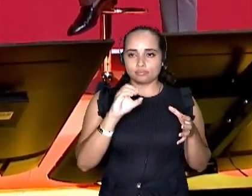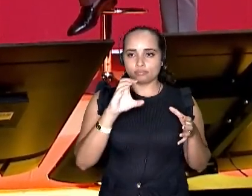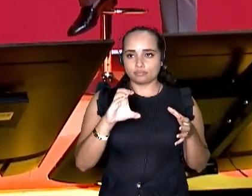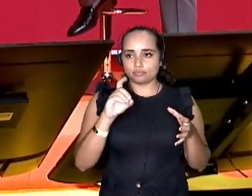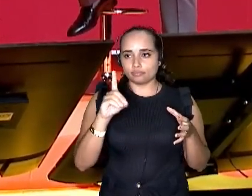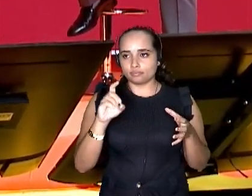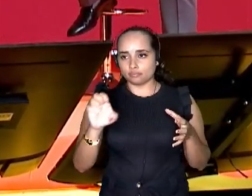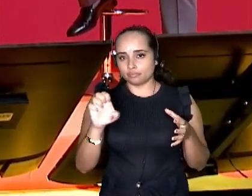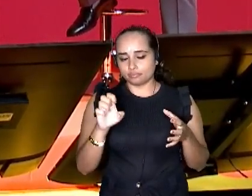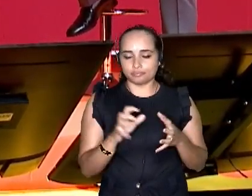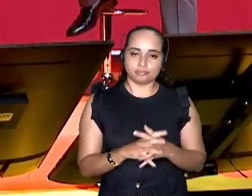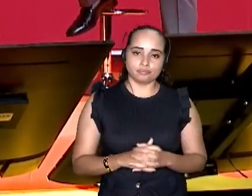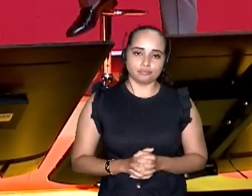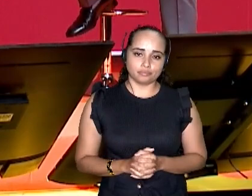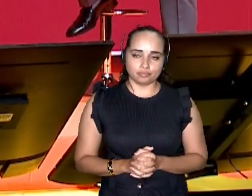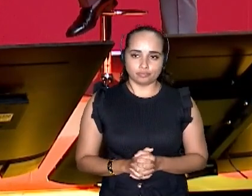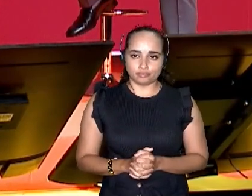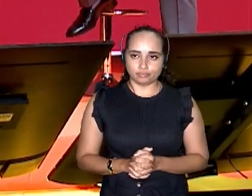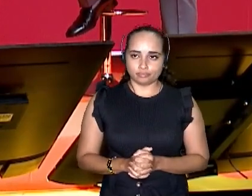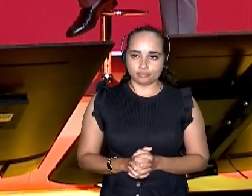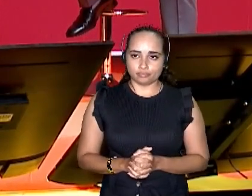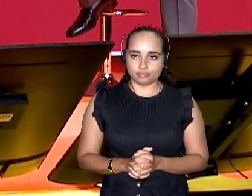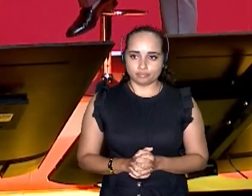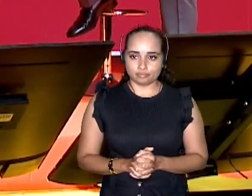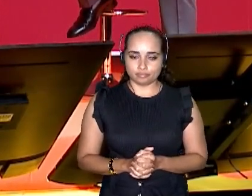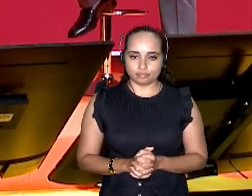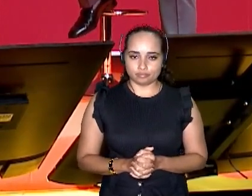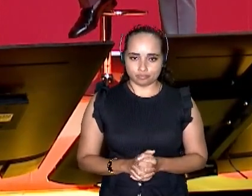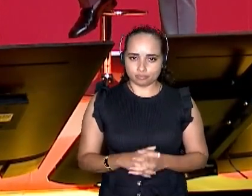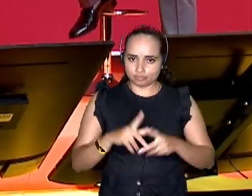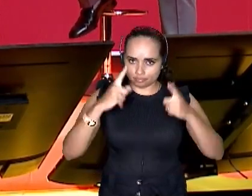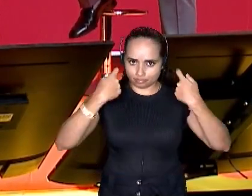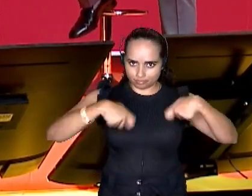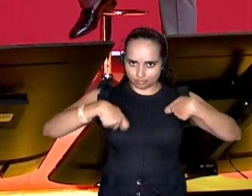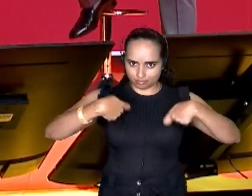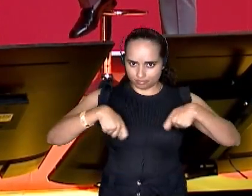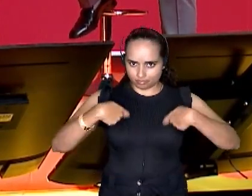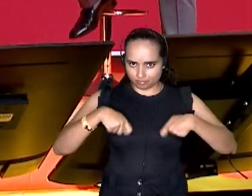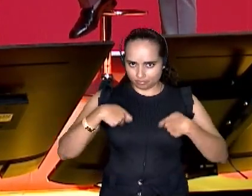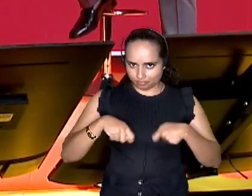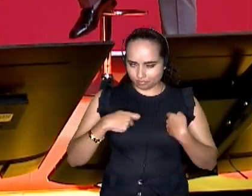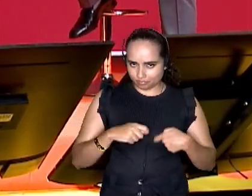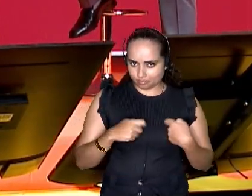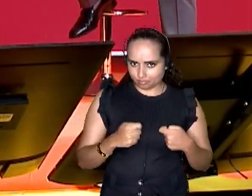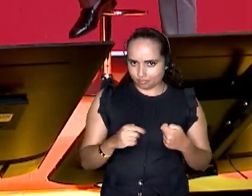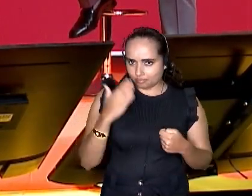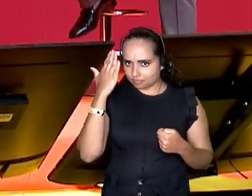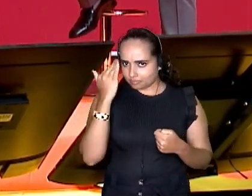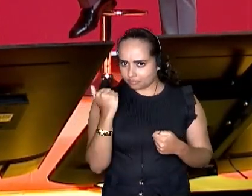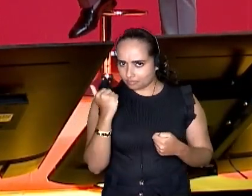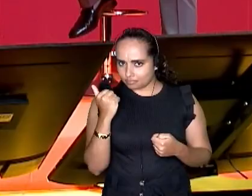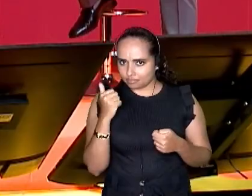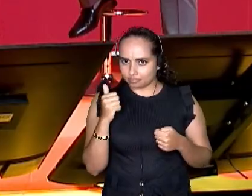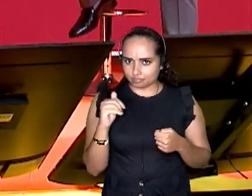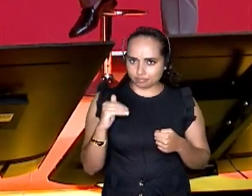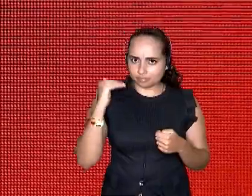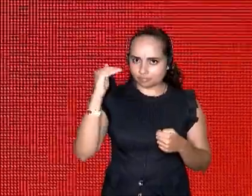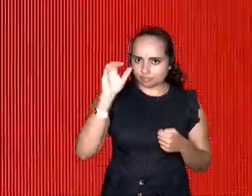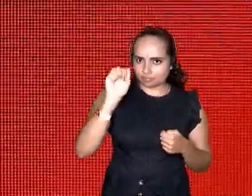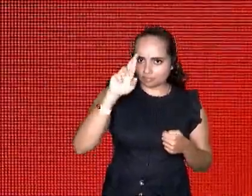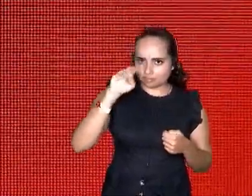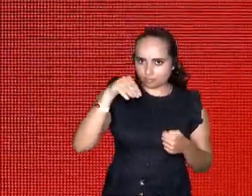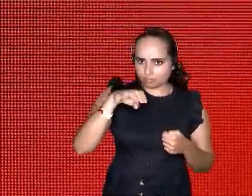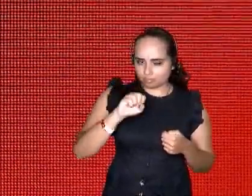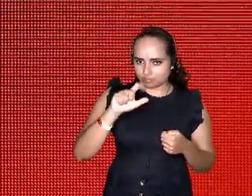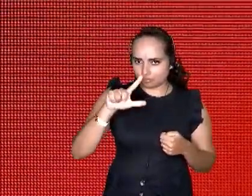the arm's length principle enough for that? Well, it's true that... You can hear me? Yeah? Okay.